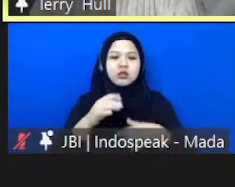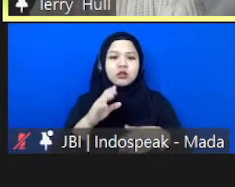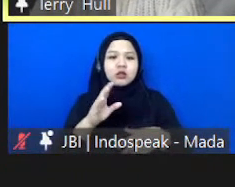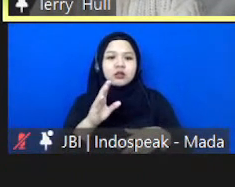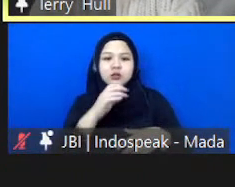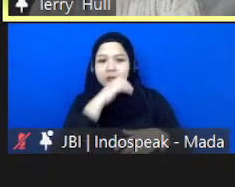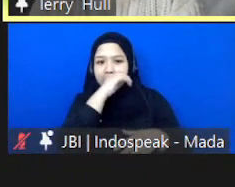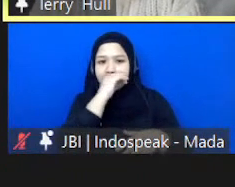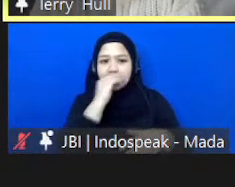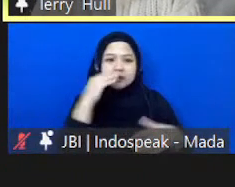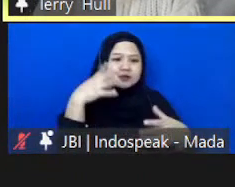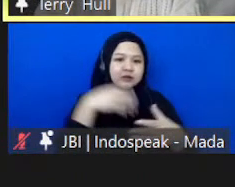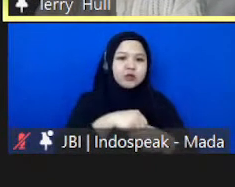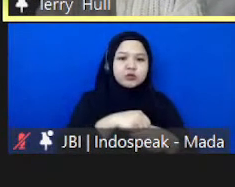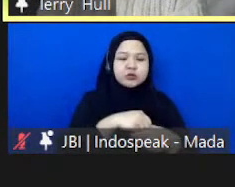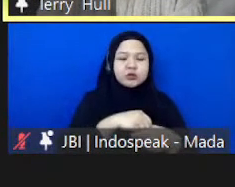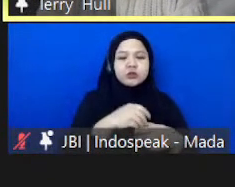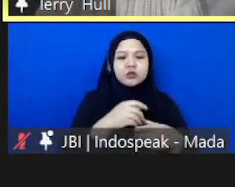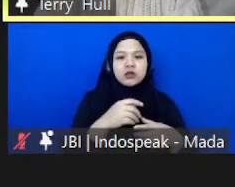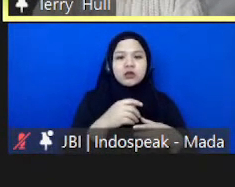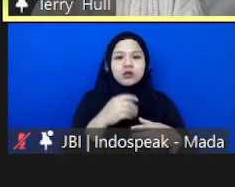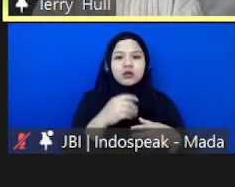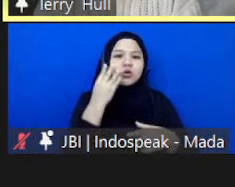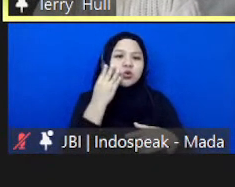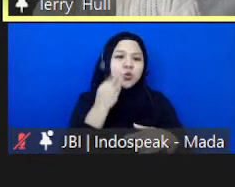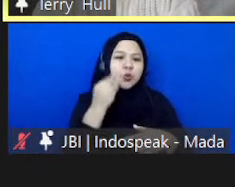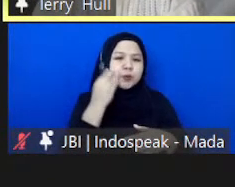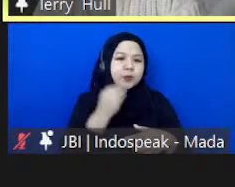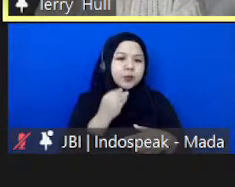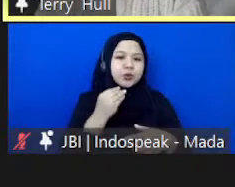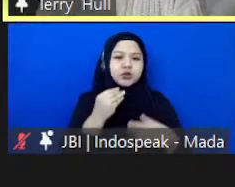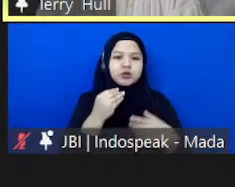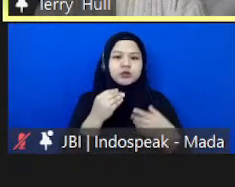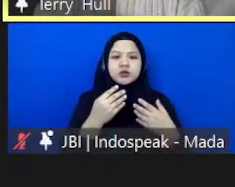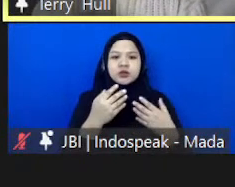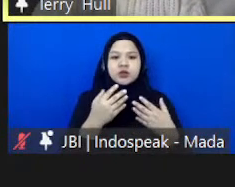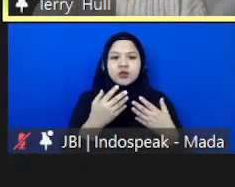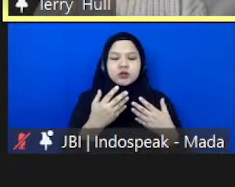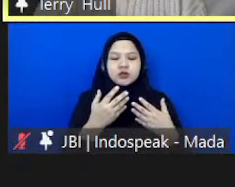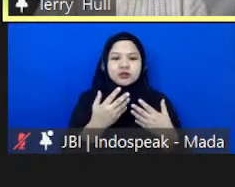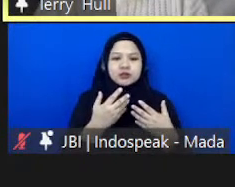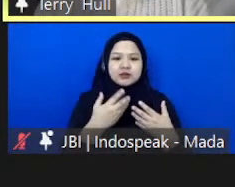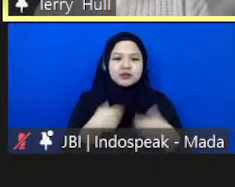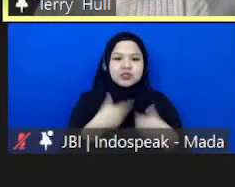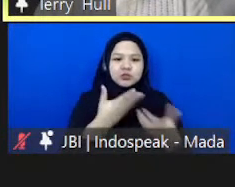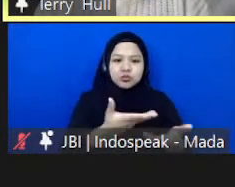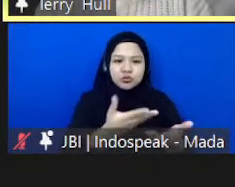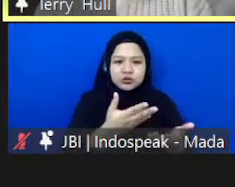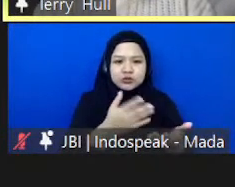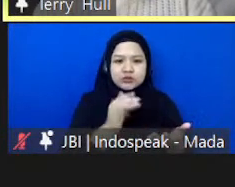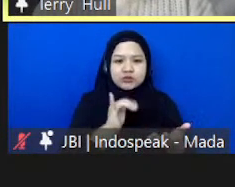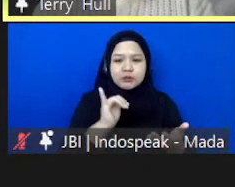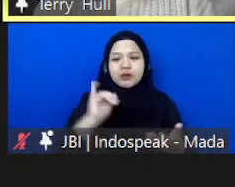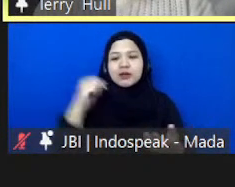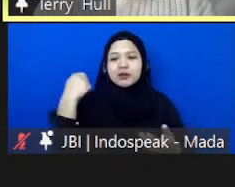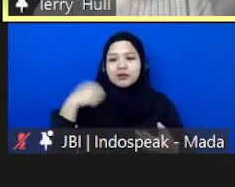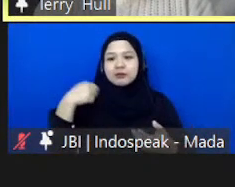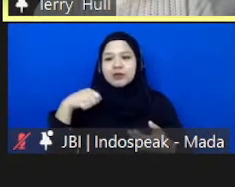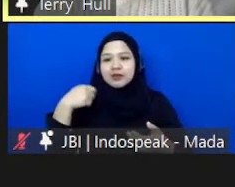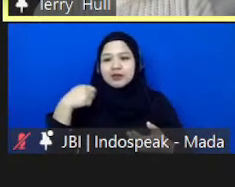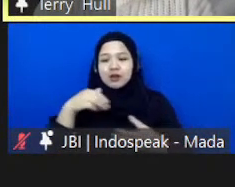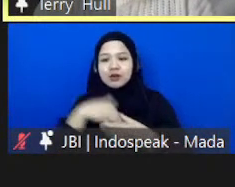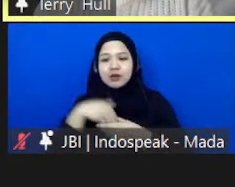an age distribution that was provided by the Ministry of Home Affairs.